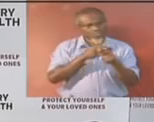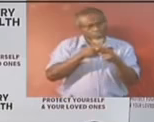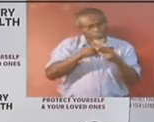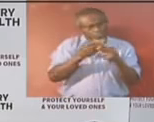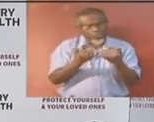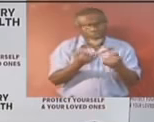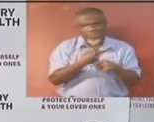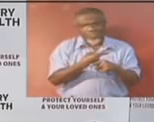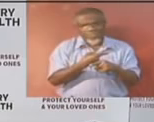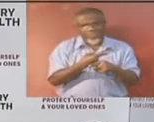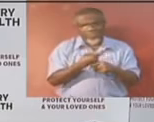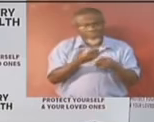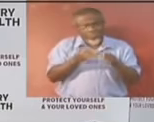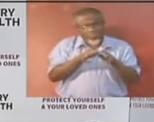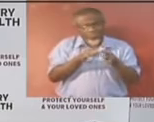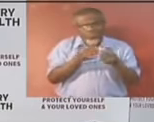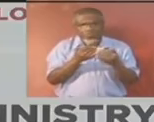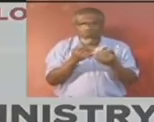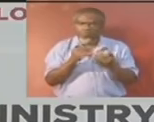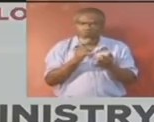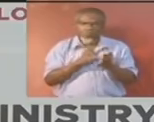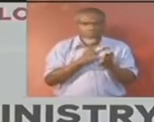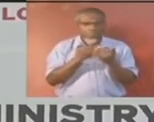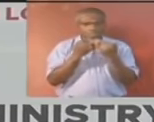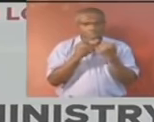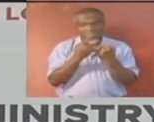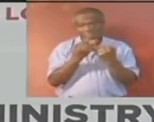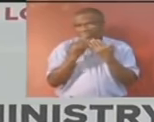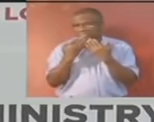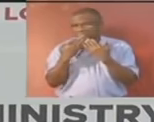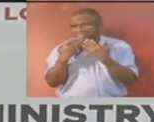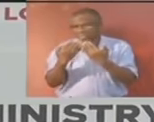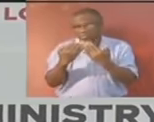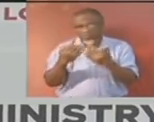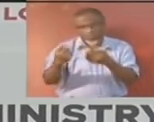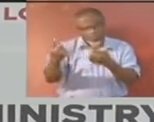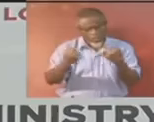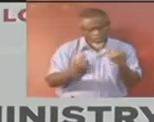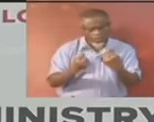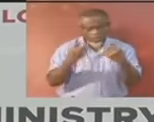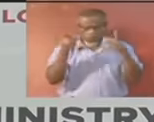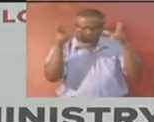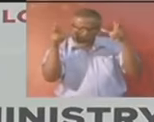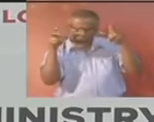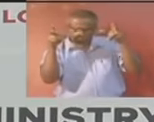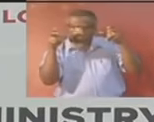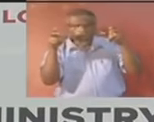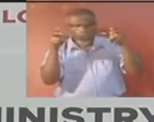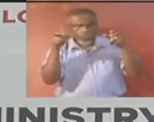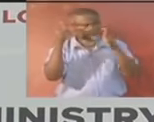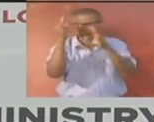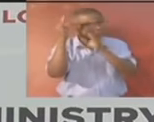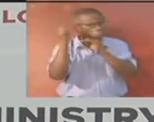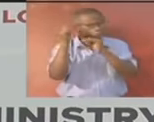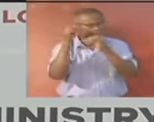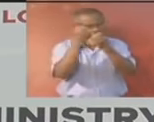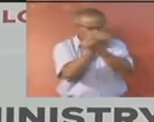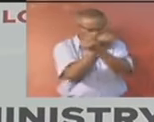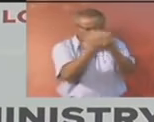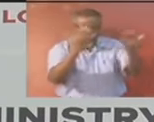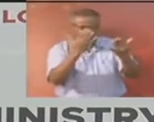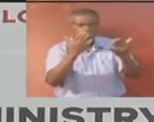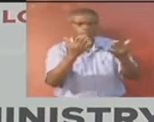close, I thank you for viewing this COVID-19 update. We hope that the information shared this morning was of benefit to you.